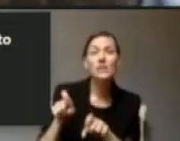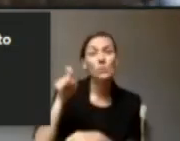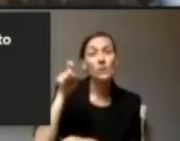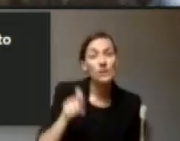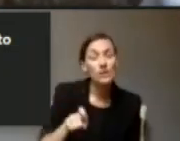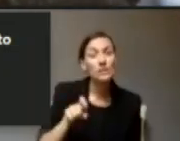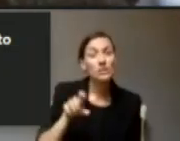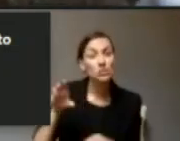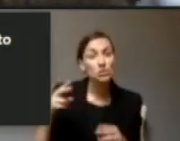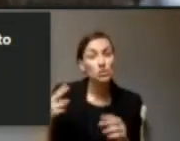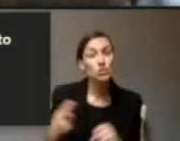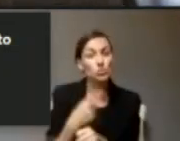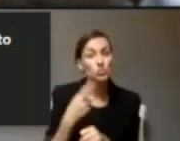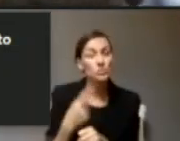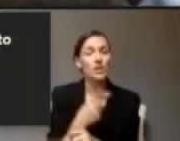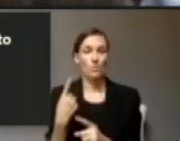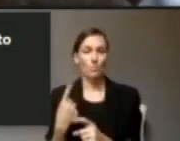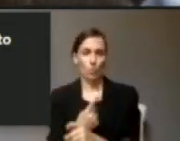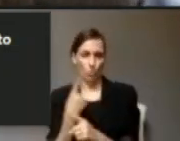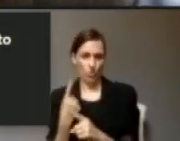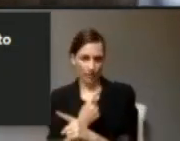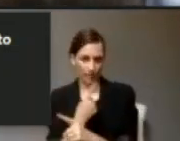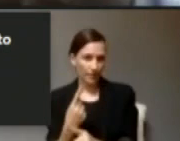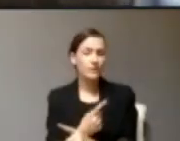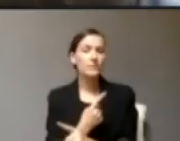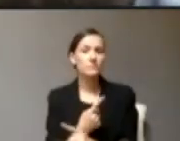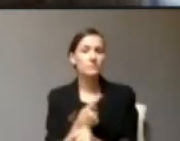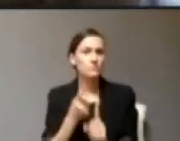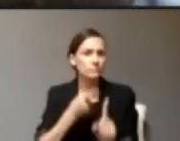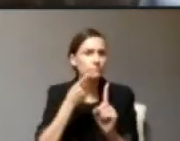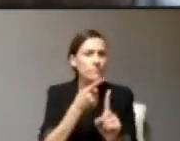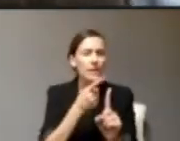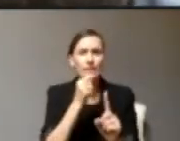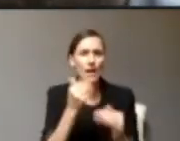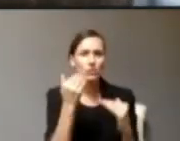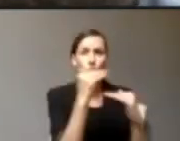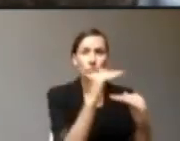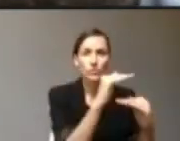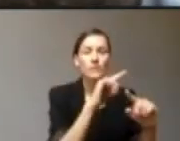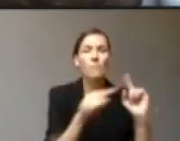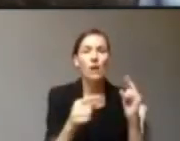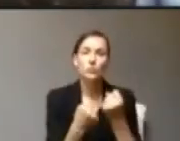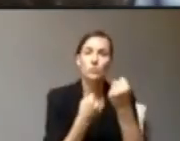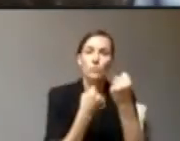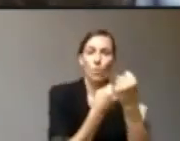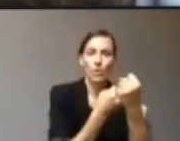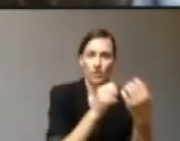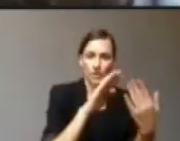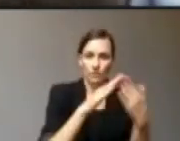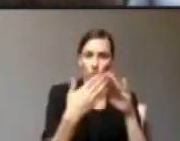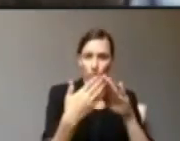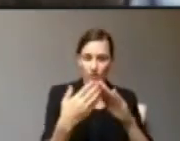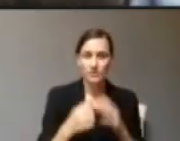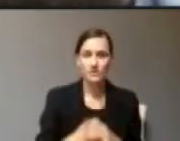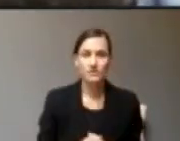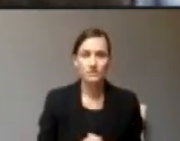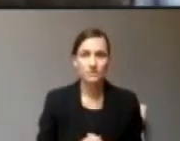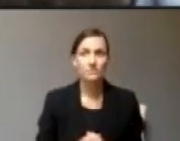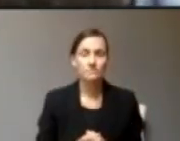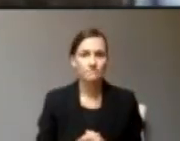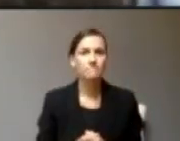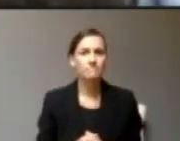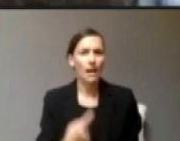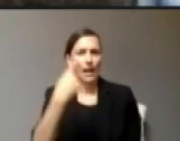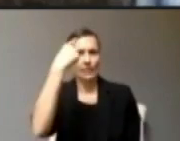target restrictions against communities, but rather we're using it to target resources to support communities. And that I think